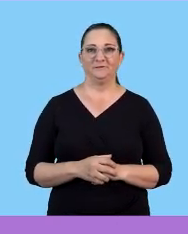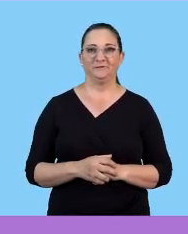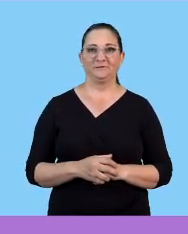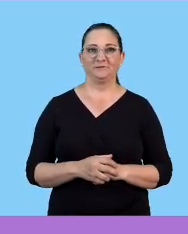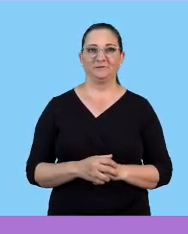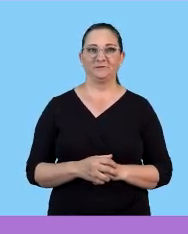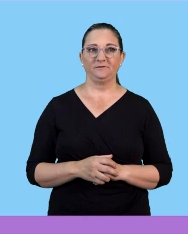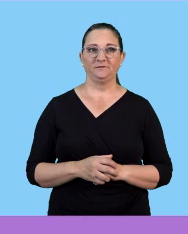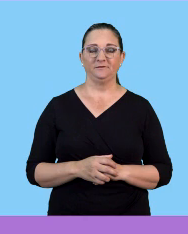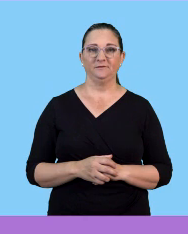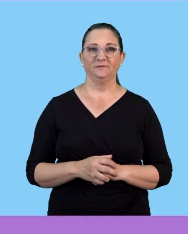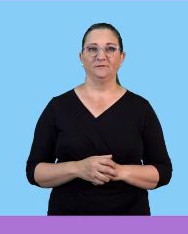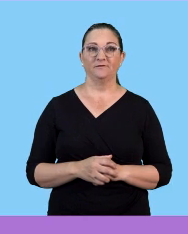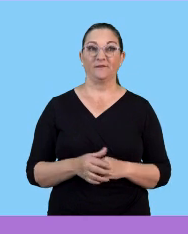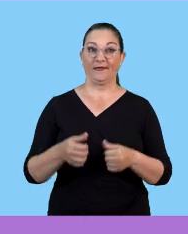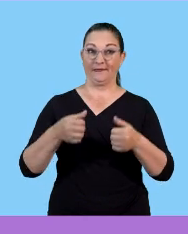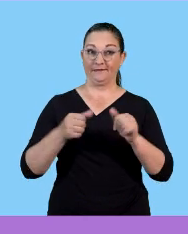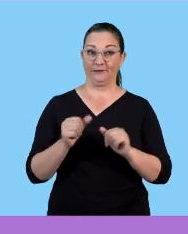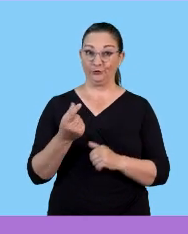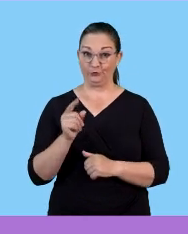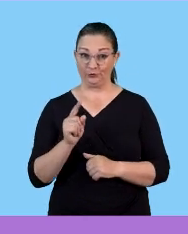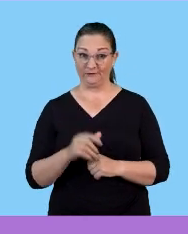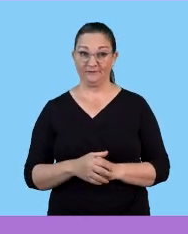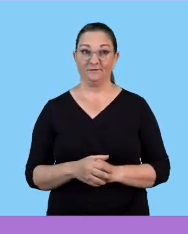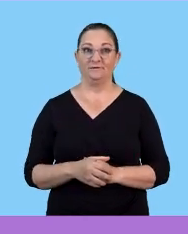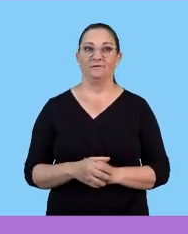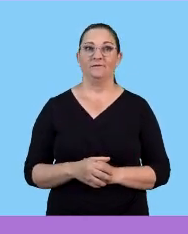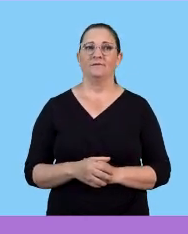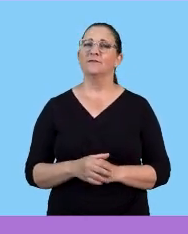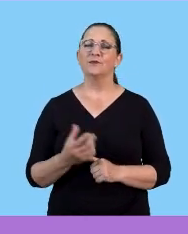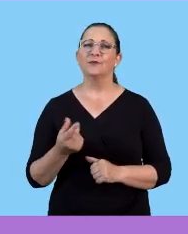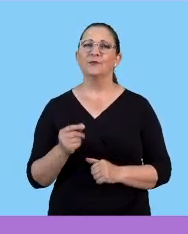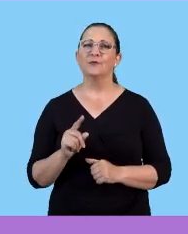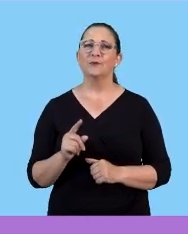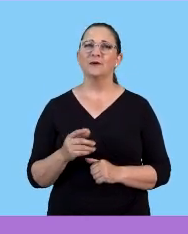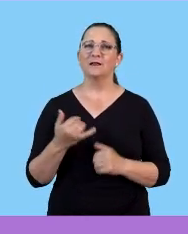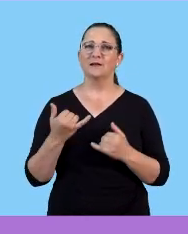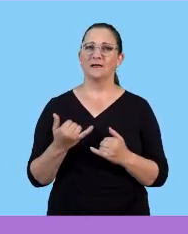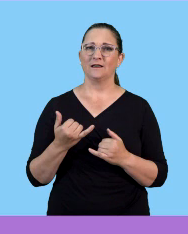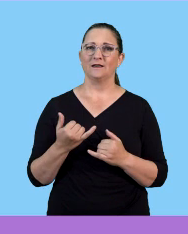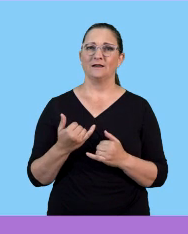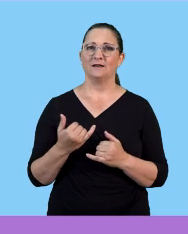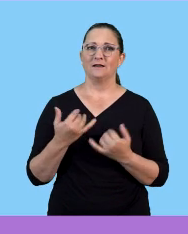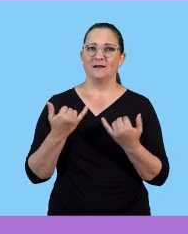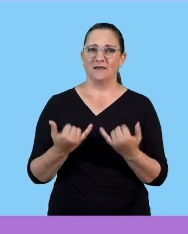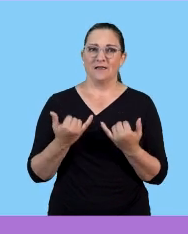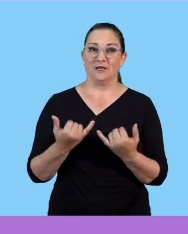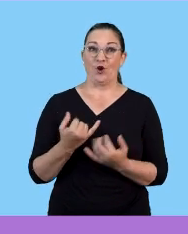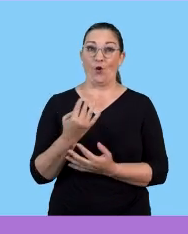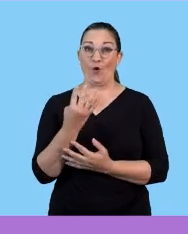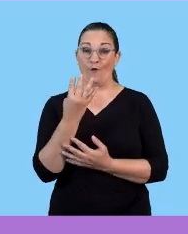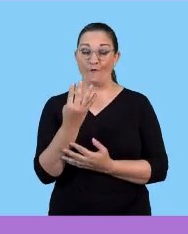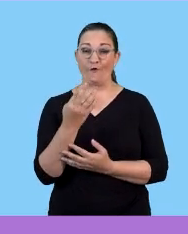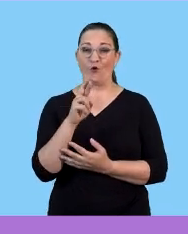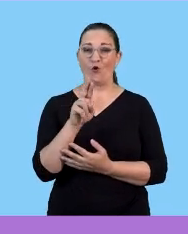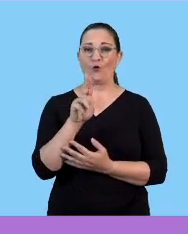this is step 1. Okay, the next one, step 2. What are we doing here? Insert the